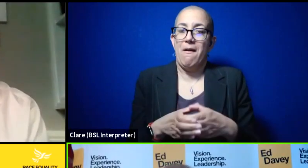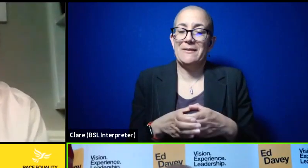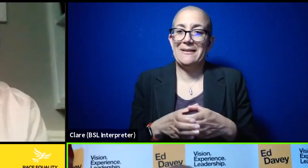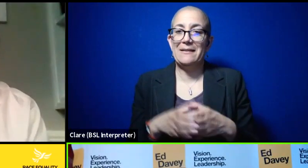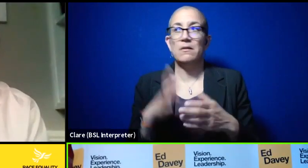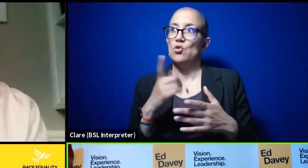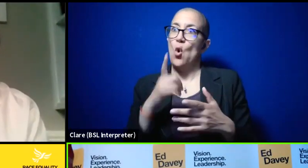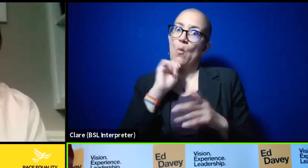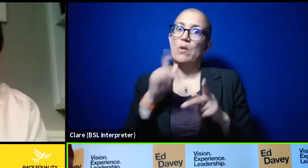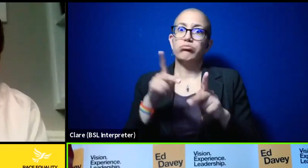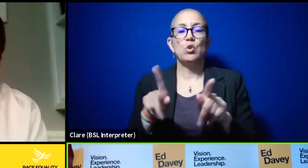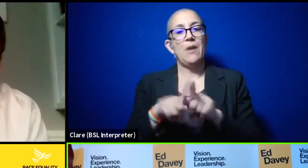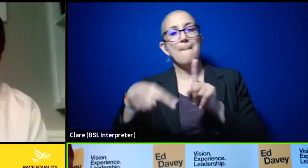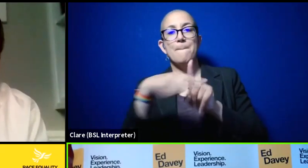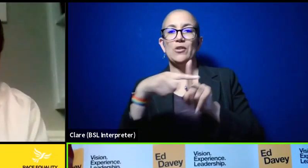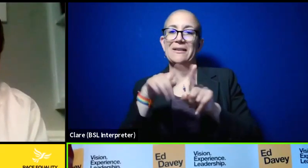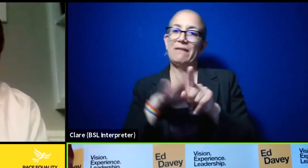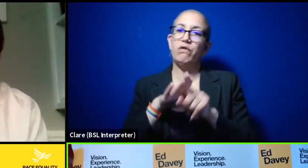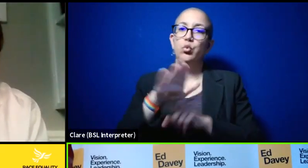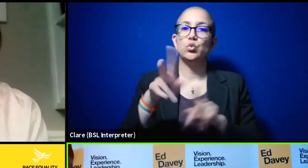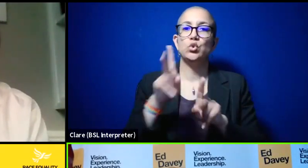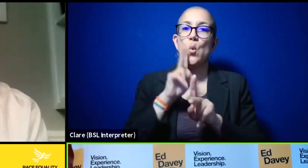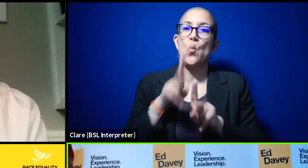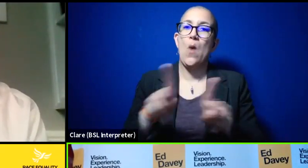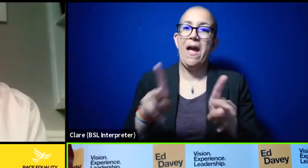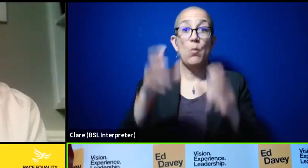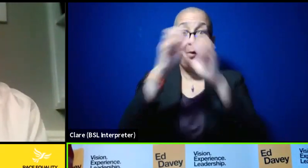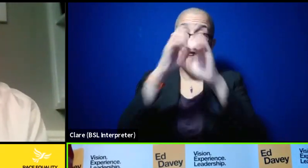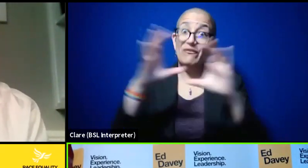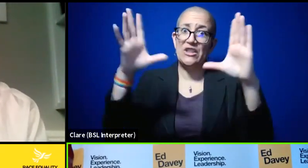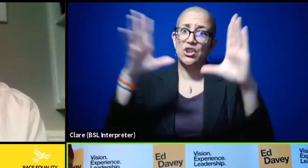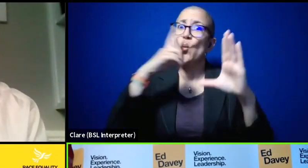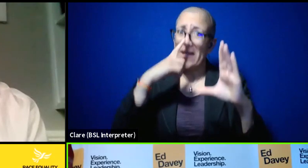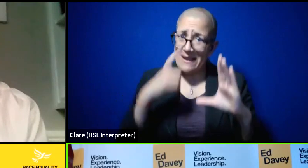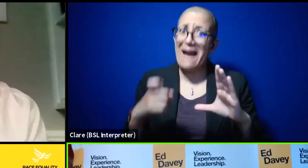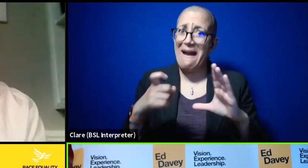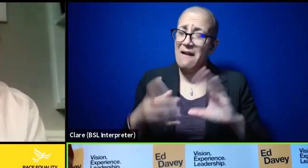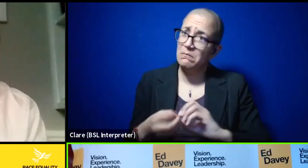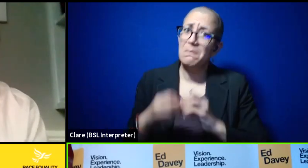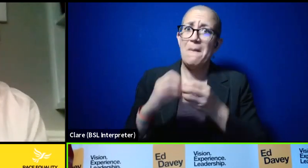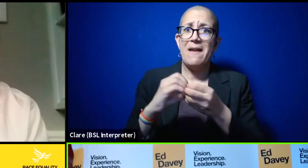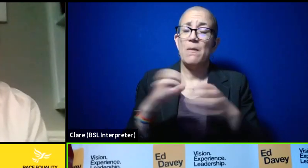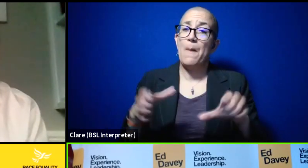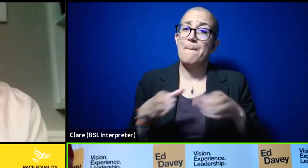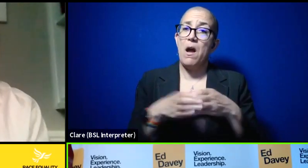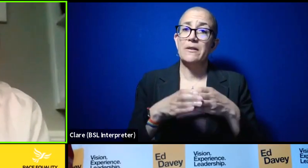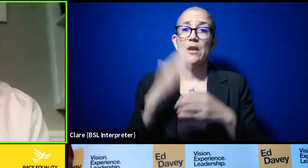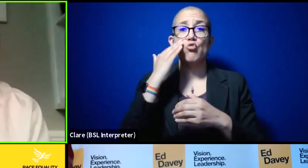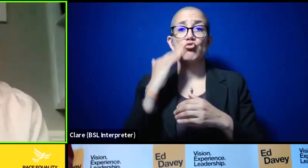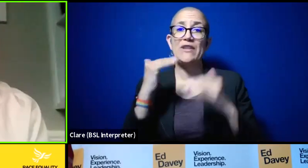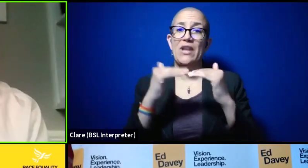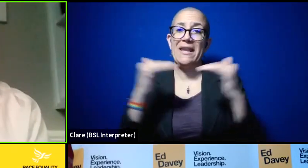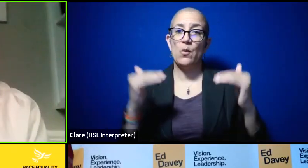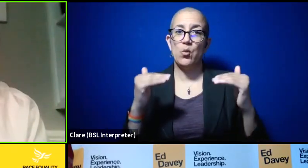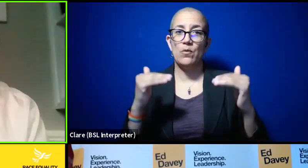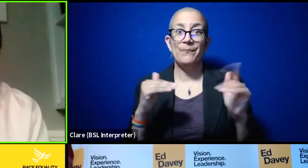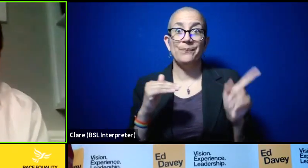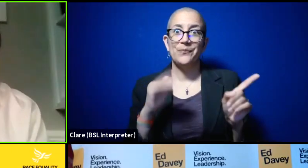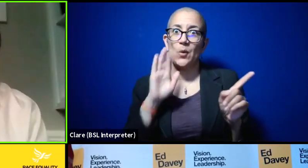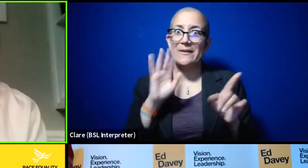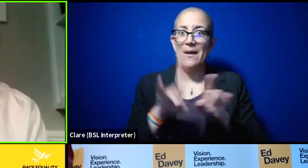future looking way, with a vision that we can make our party racially equal. So it sounds like we're going to have fundraising